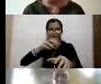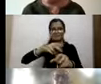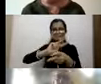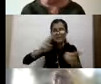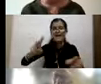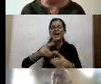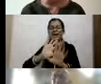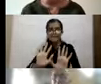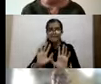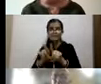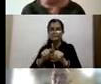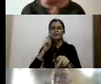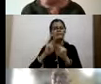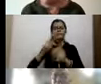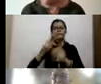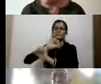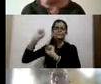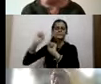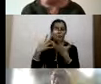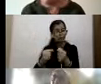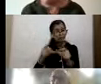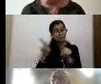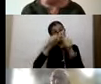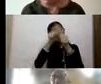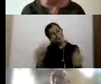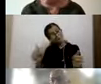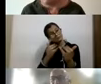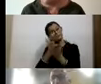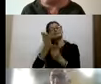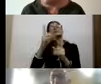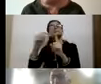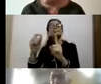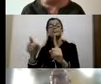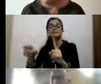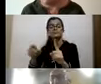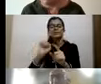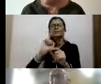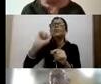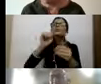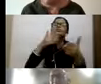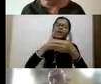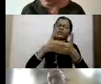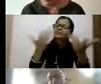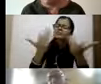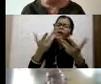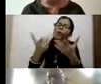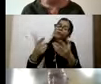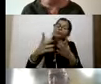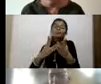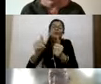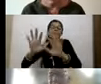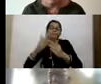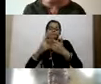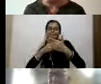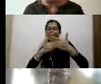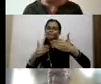people have to replicate this kind of a model, just a quick line as to what were your challenges and how did you overcome